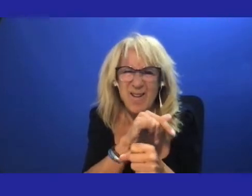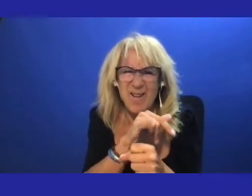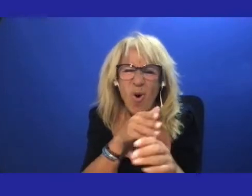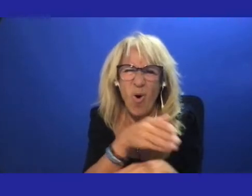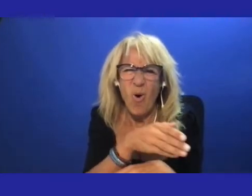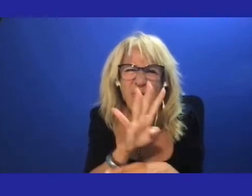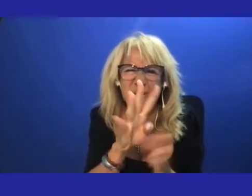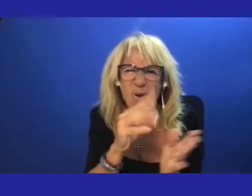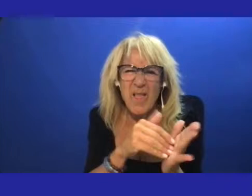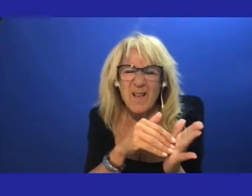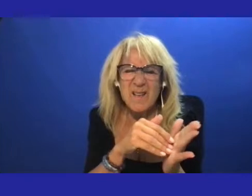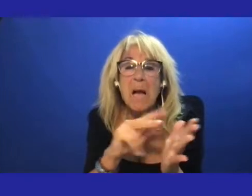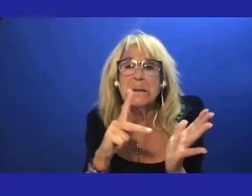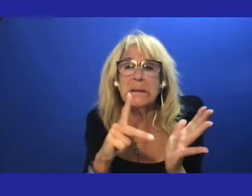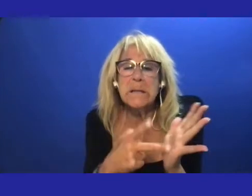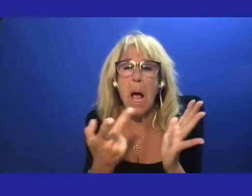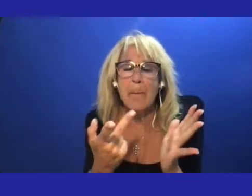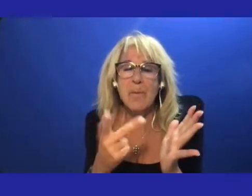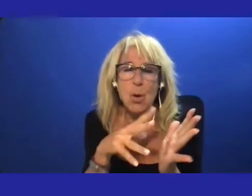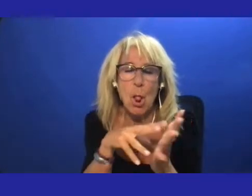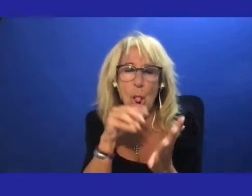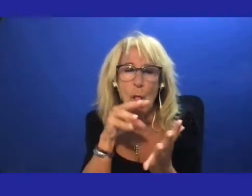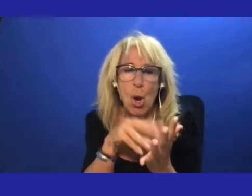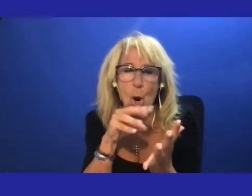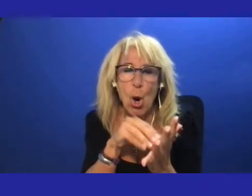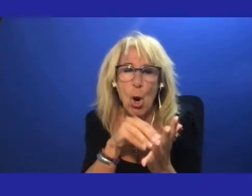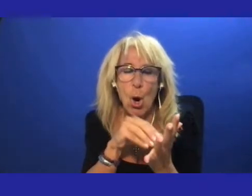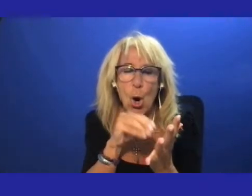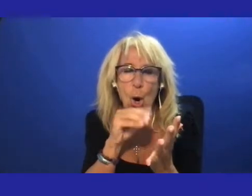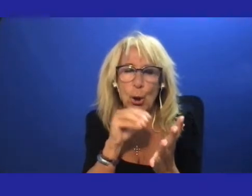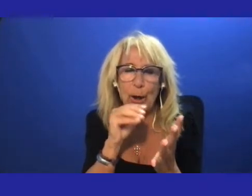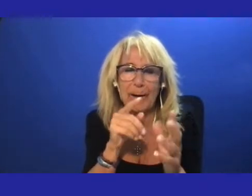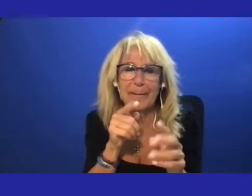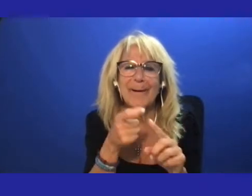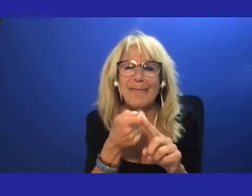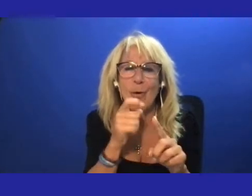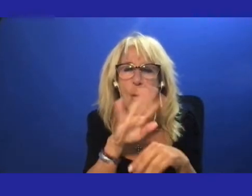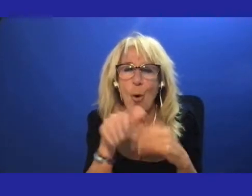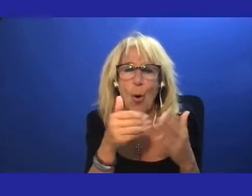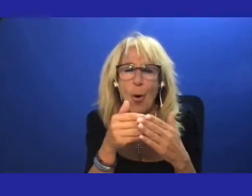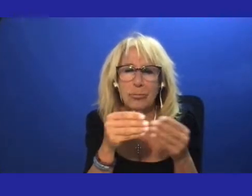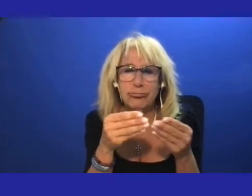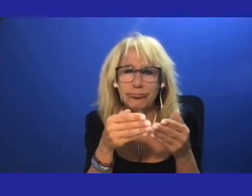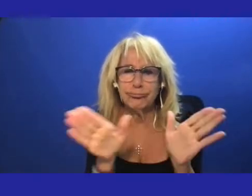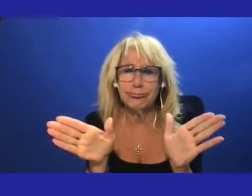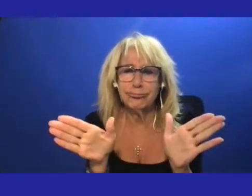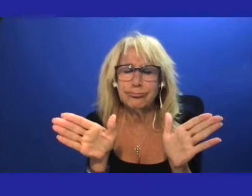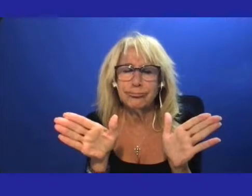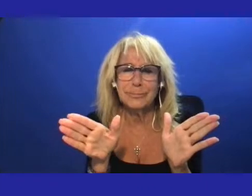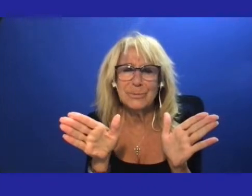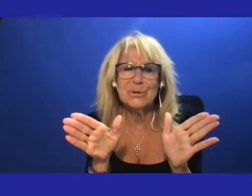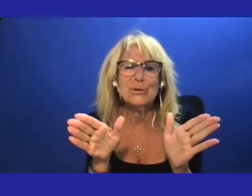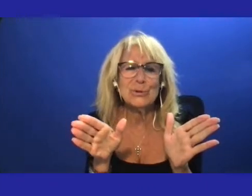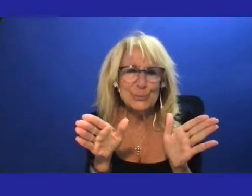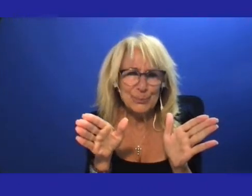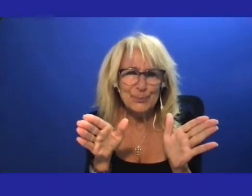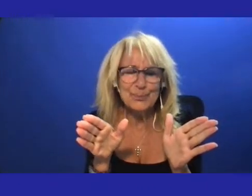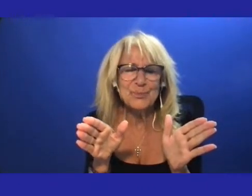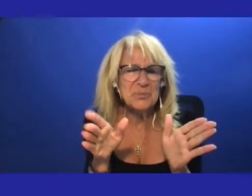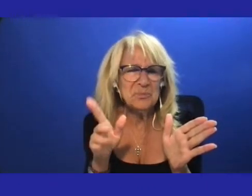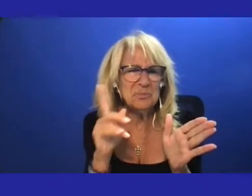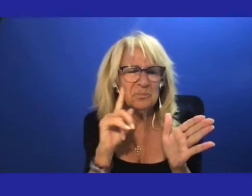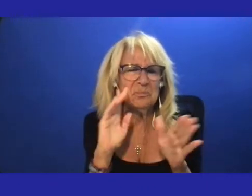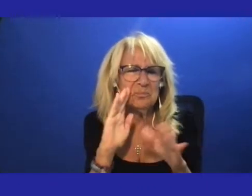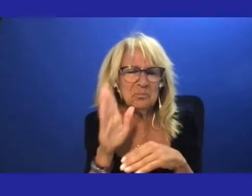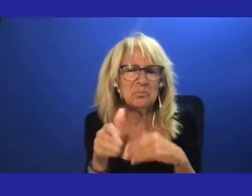double our learner encounters by the end of this year, and at that same rate be able to probably quadruple in 2025. So our